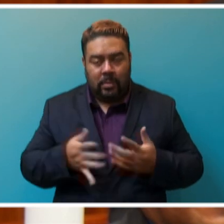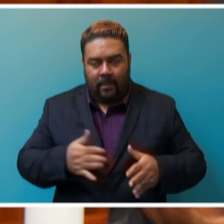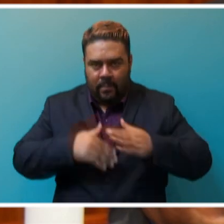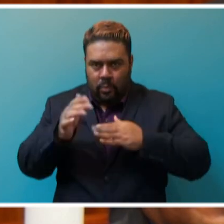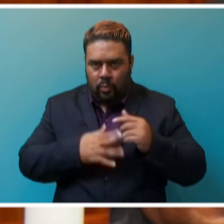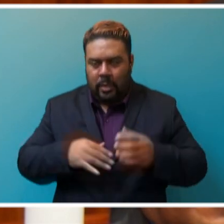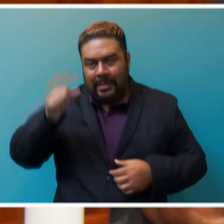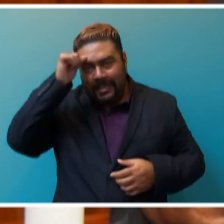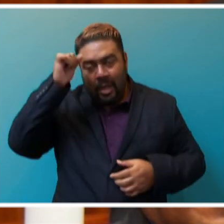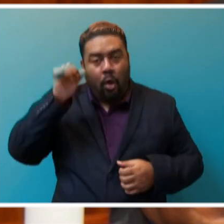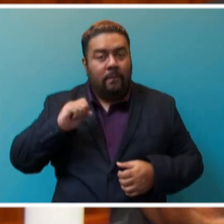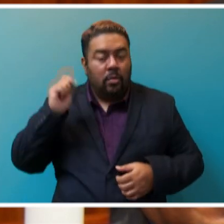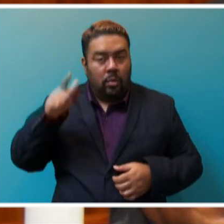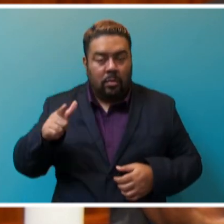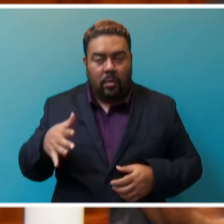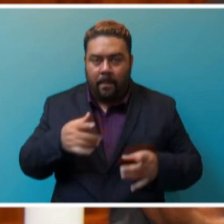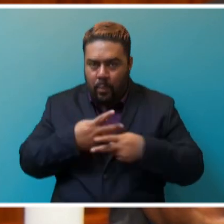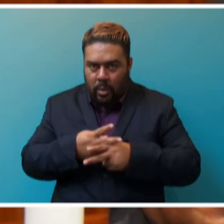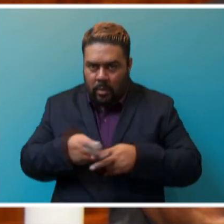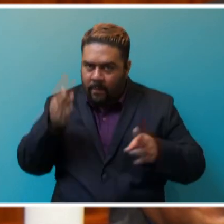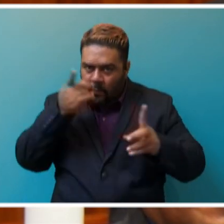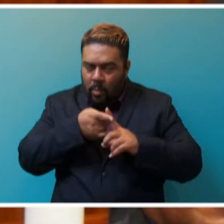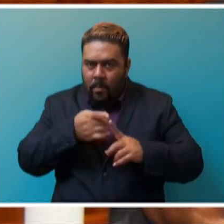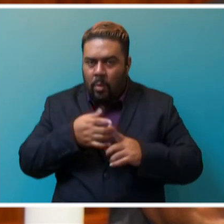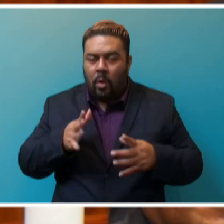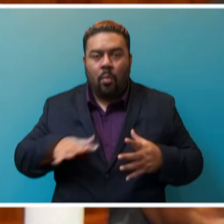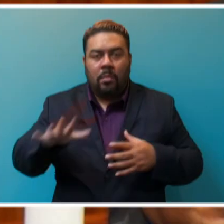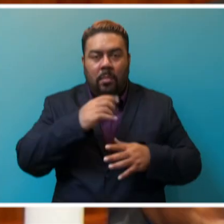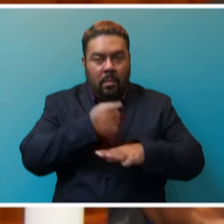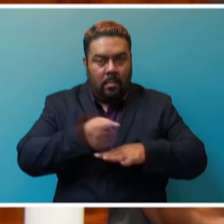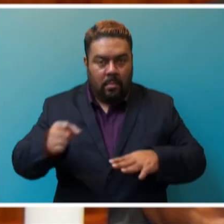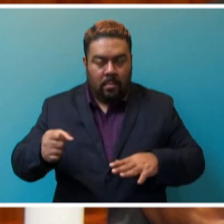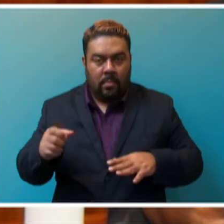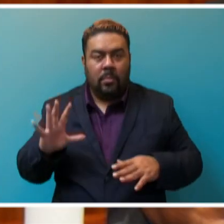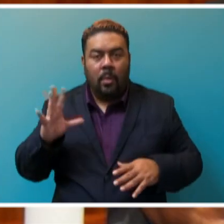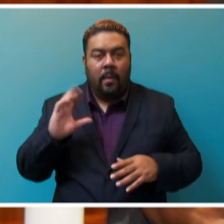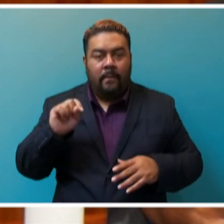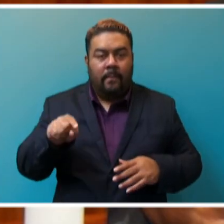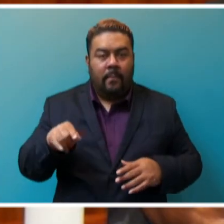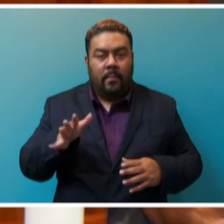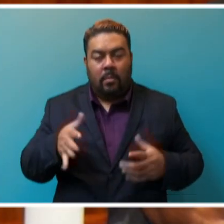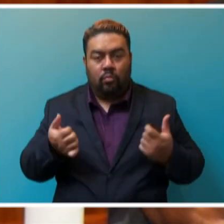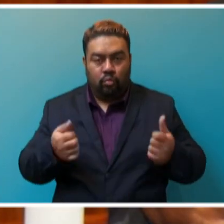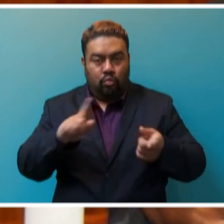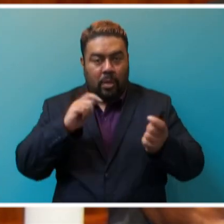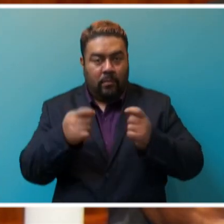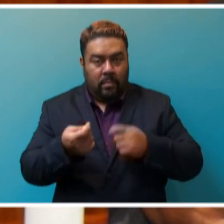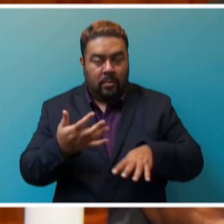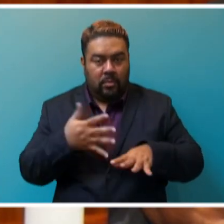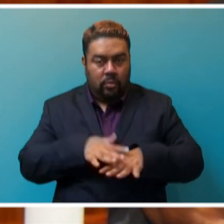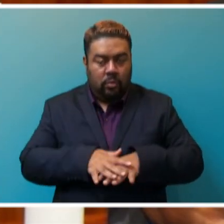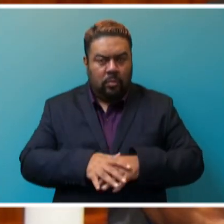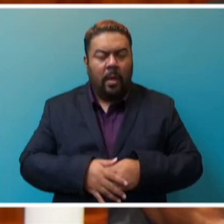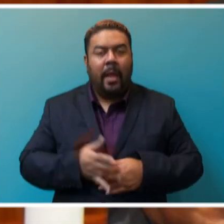senior officials of productivity focal points across government to drive transformation and efficiency in